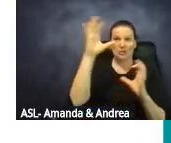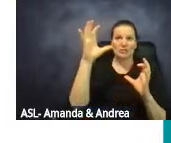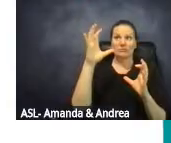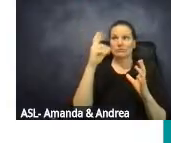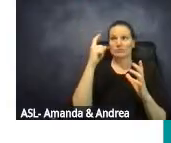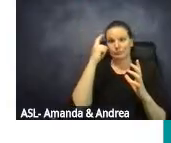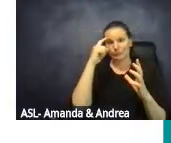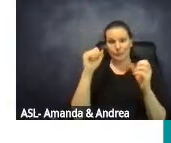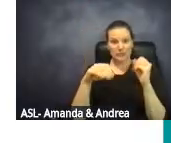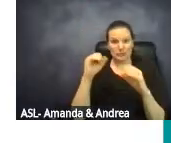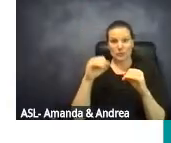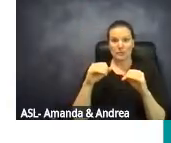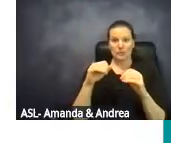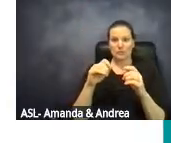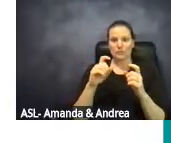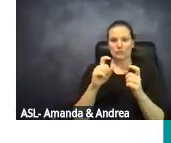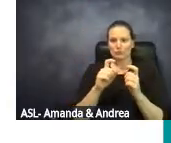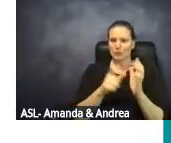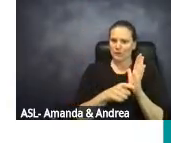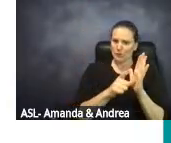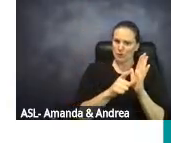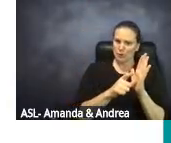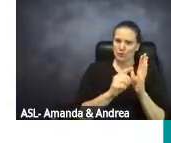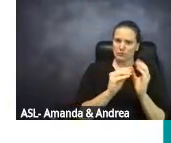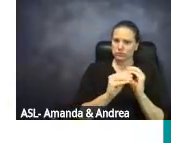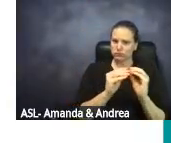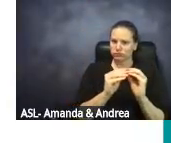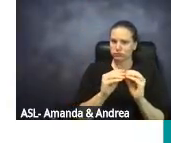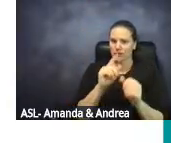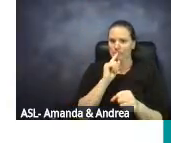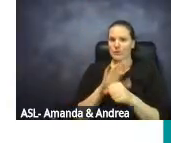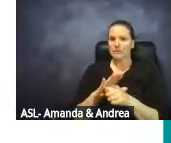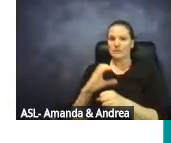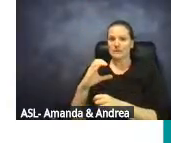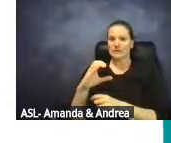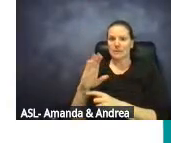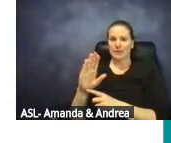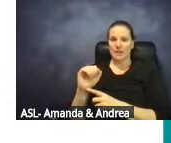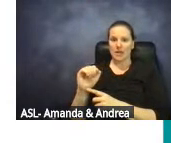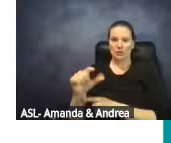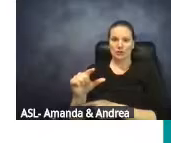reviewed, refined, and confirmed by the CBAG. Next slide.